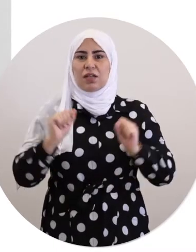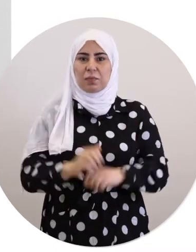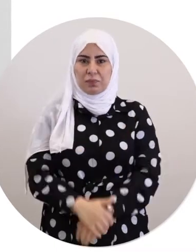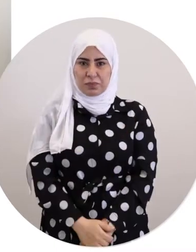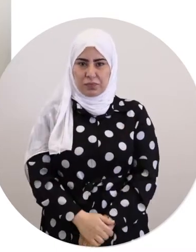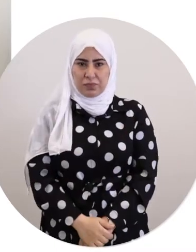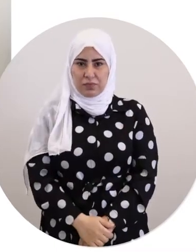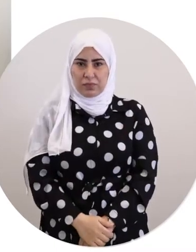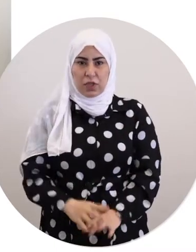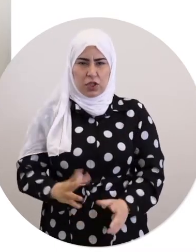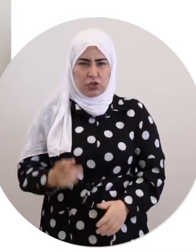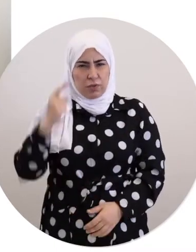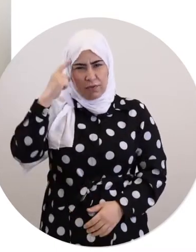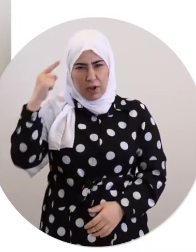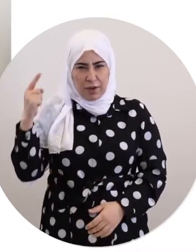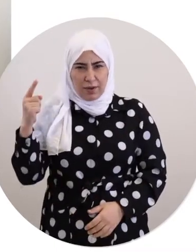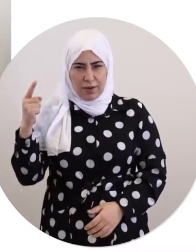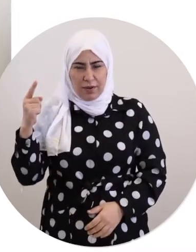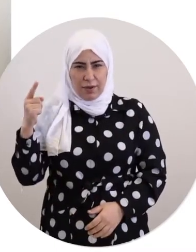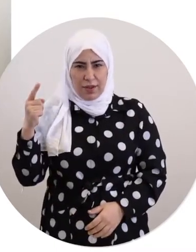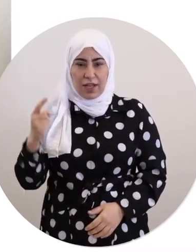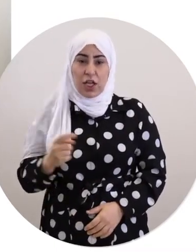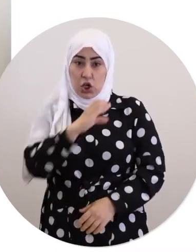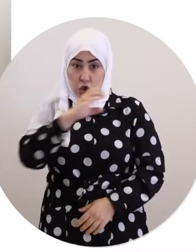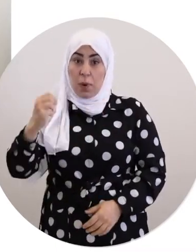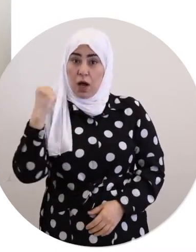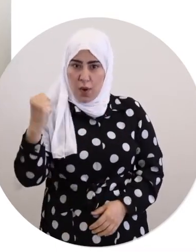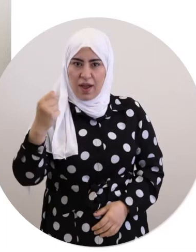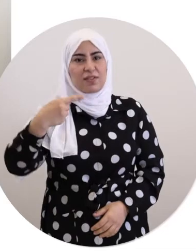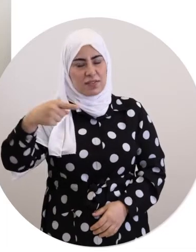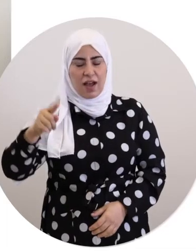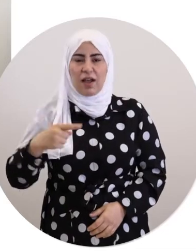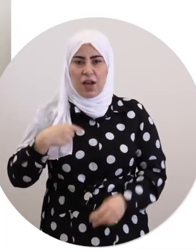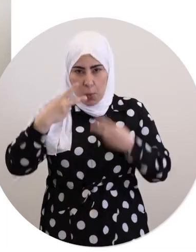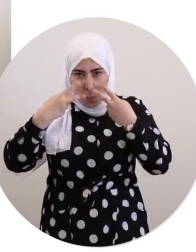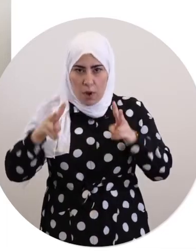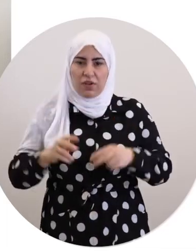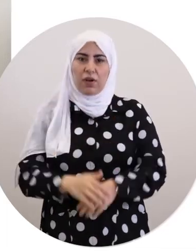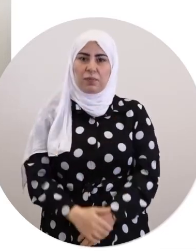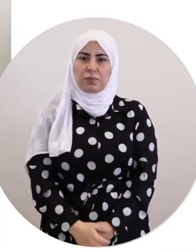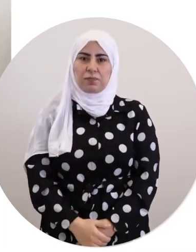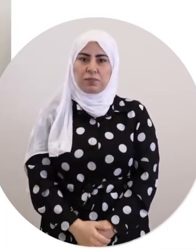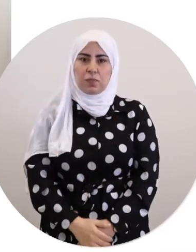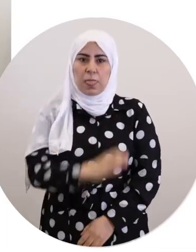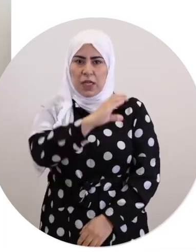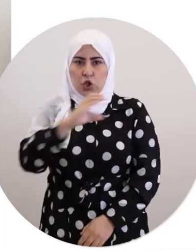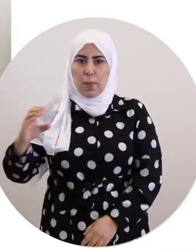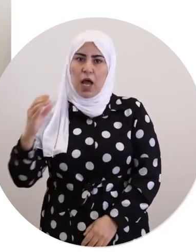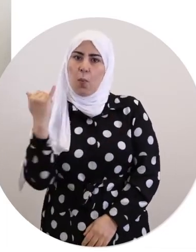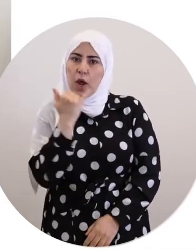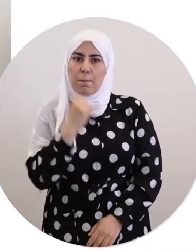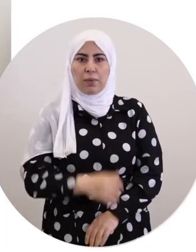place. What do you think about this sentence? Do you think it's more dramatic? Yes, I agree with you. It's more dramatic and it gives